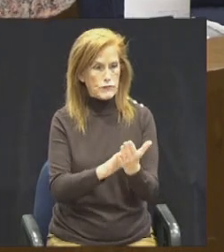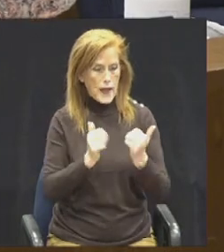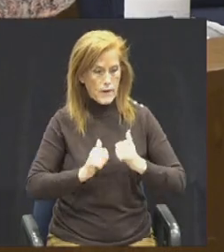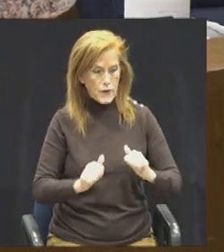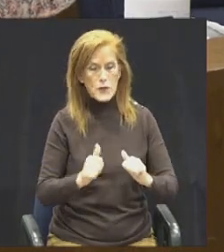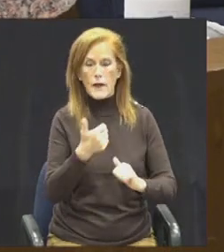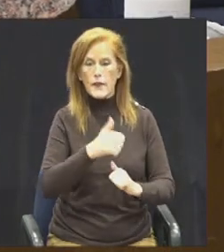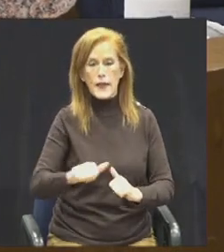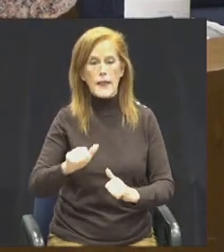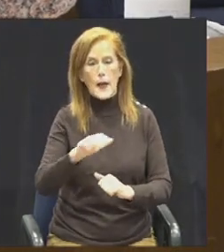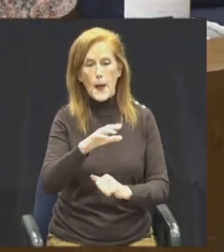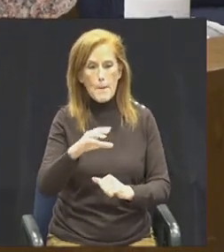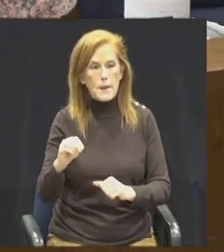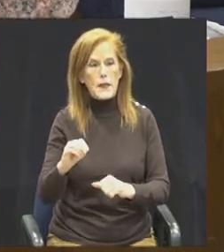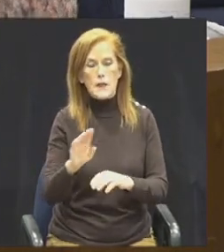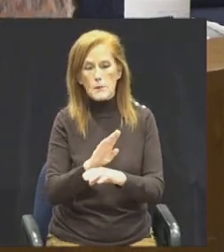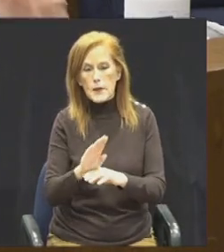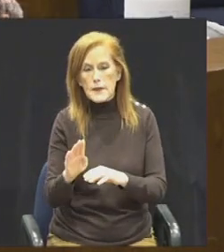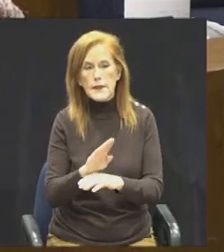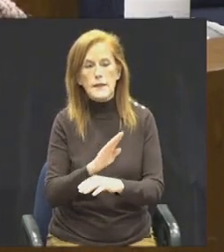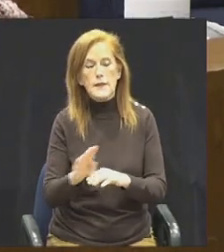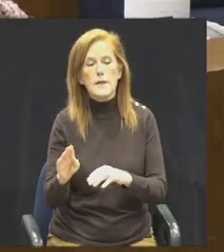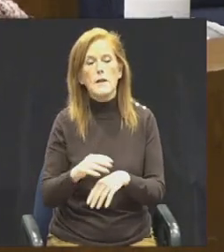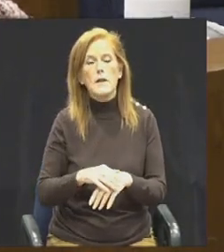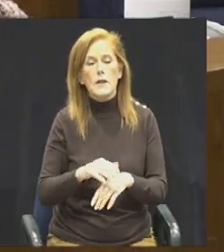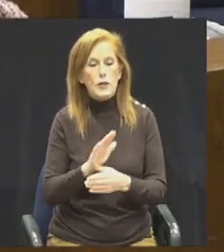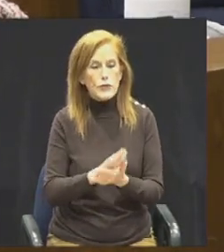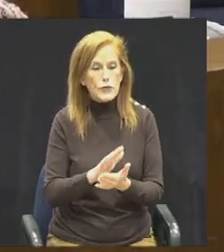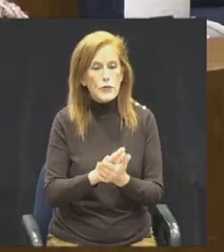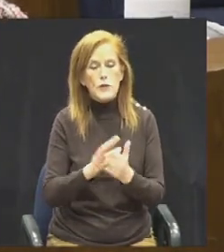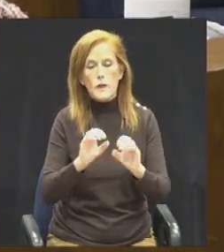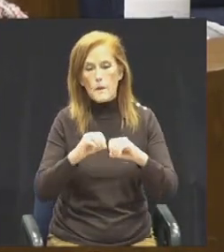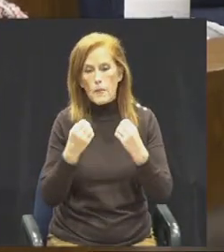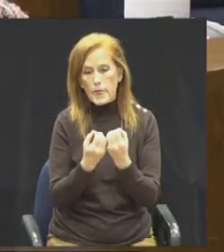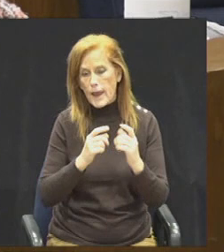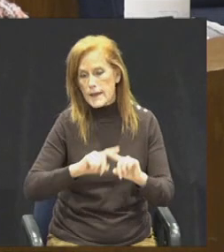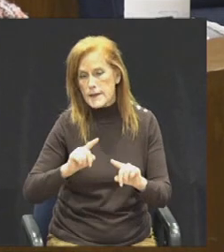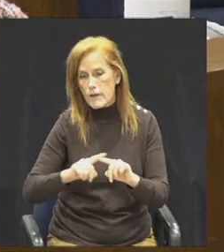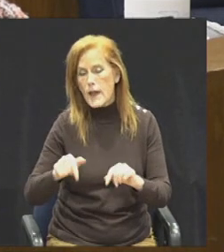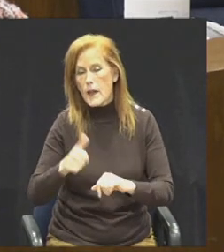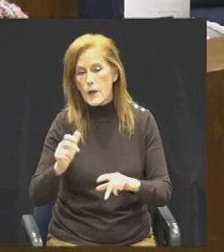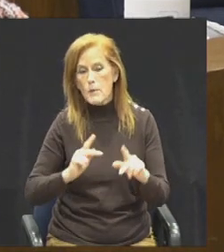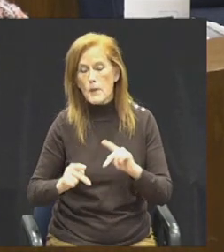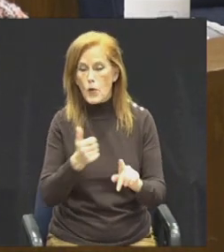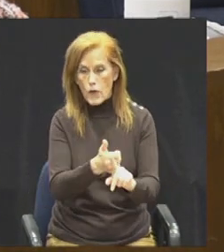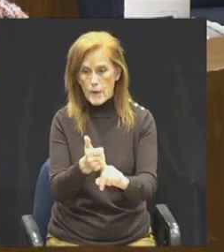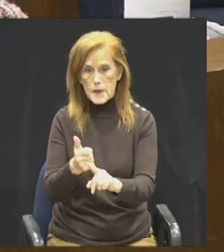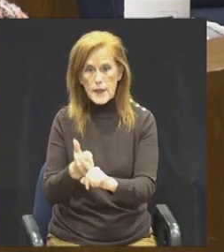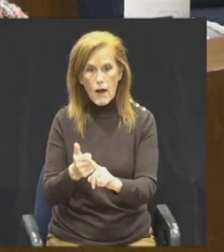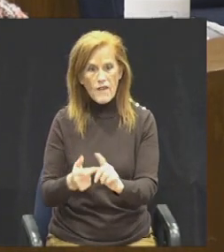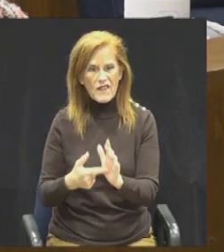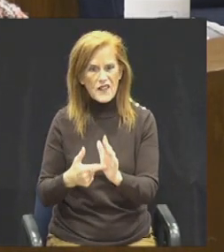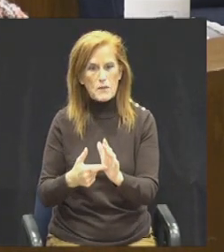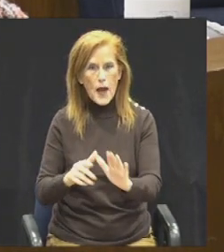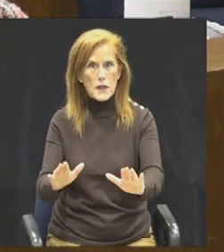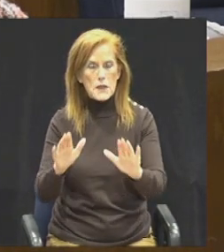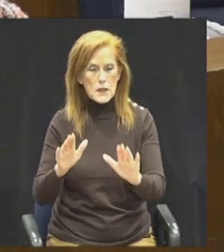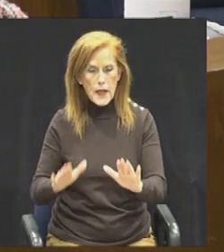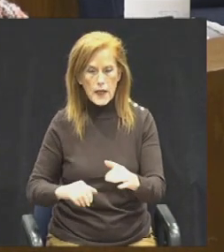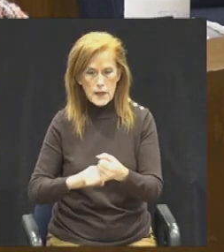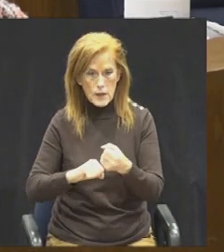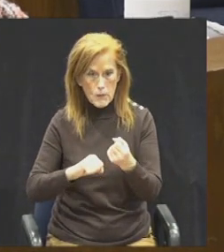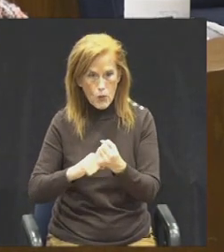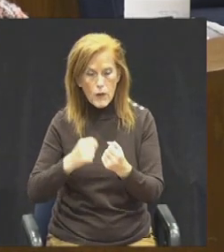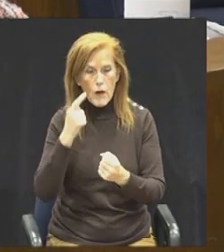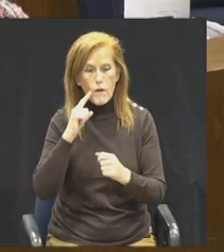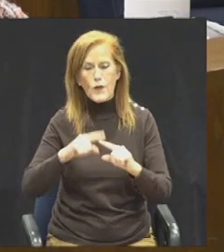of employers, businesses, schools, organizations, and others who have demonstrated outstanding support